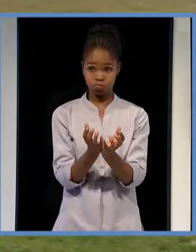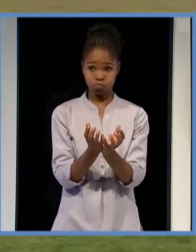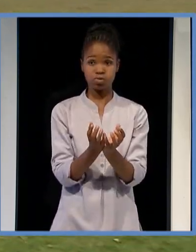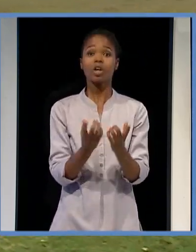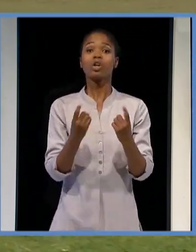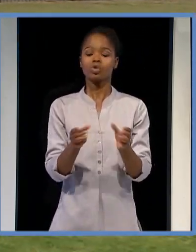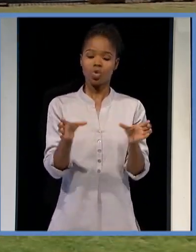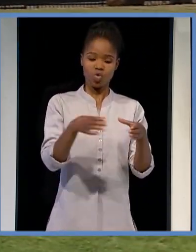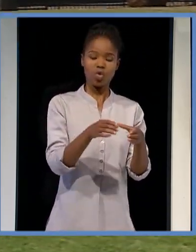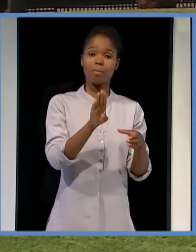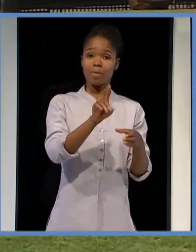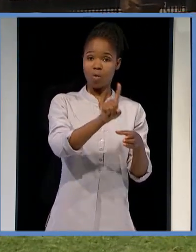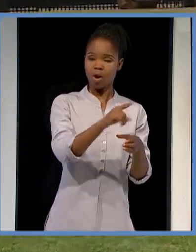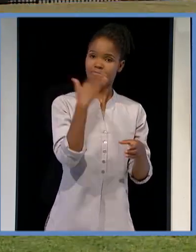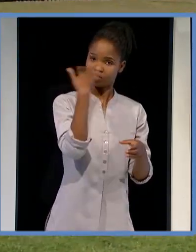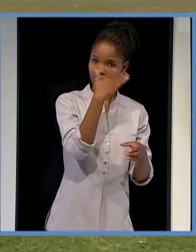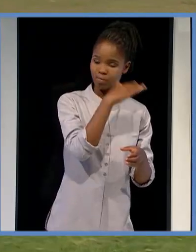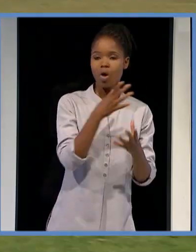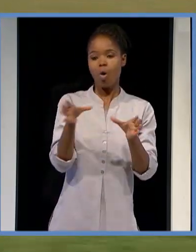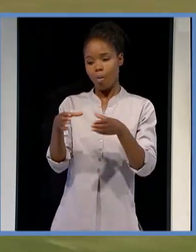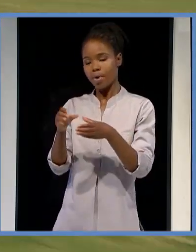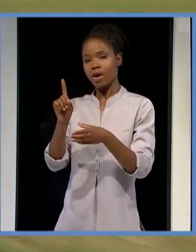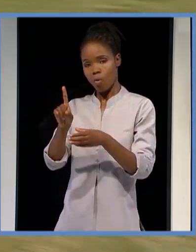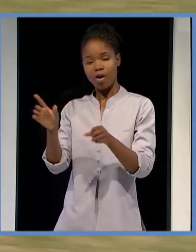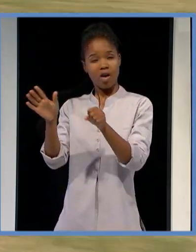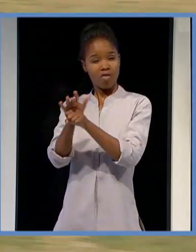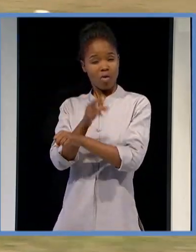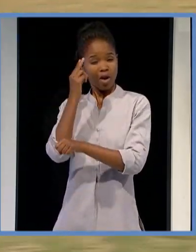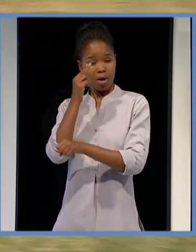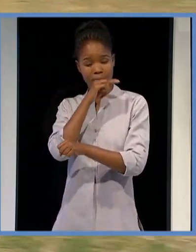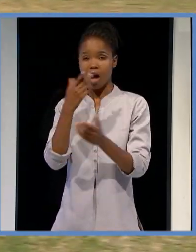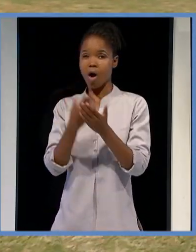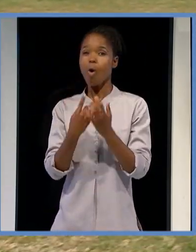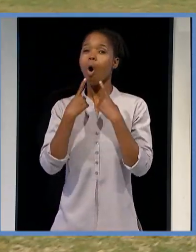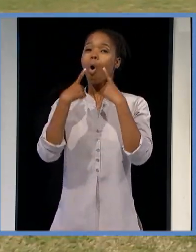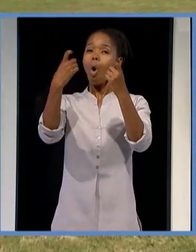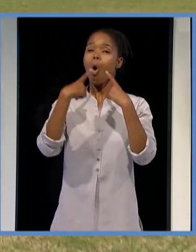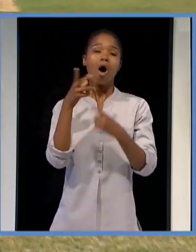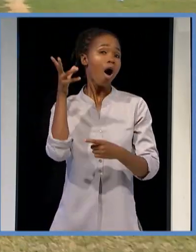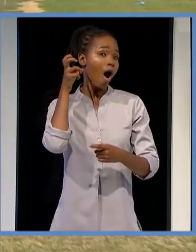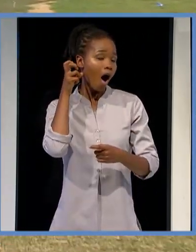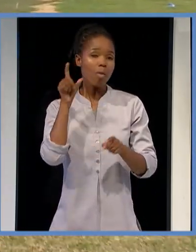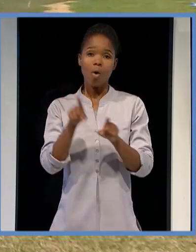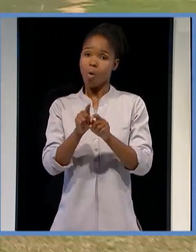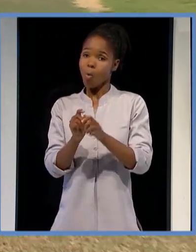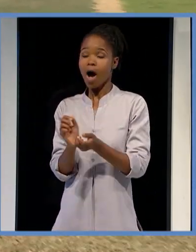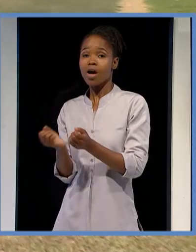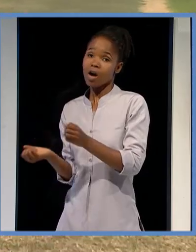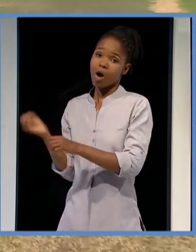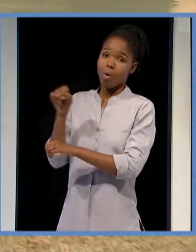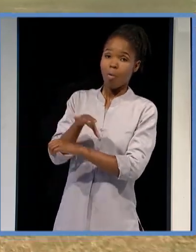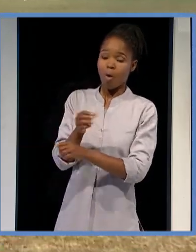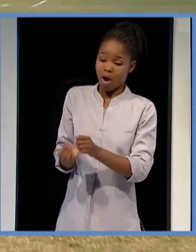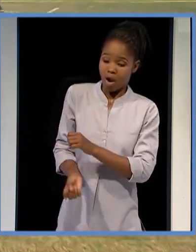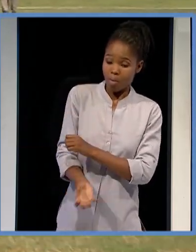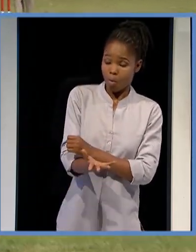B1 or who's completely blind, he will be able to hear the keeper because he's calling him to let him know that the stumps are here. So if he's bowling, that way he knows